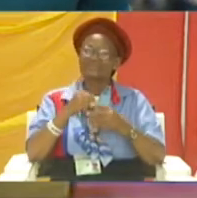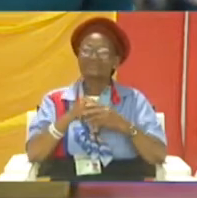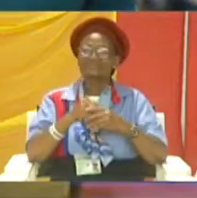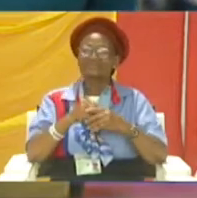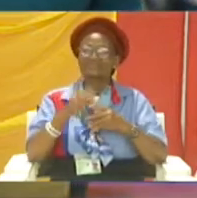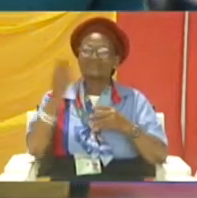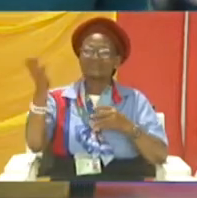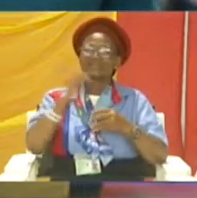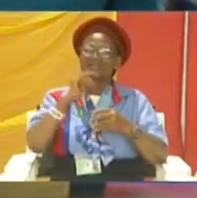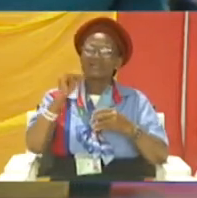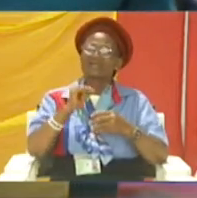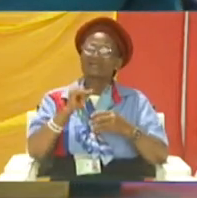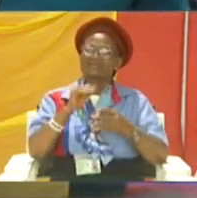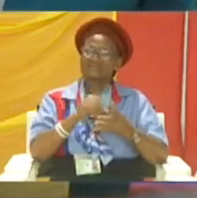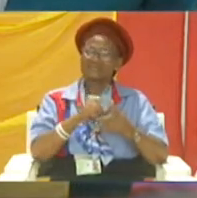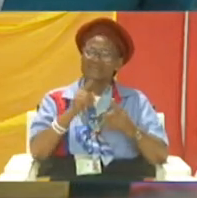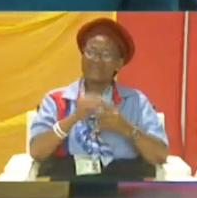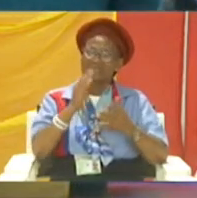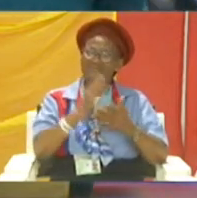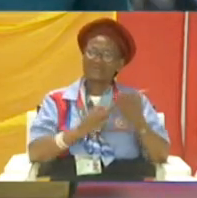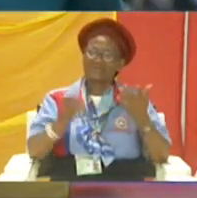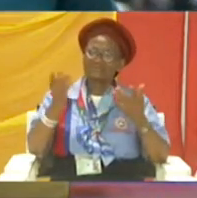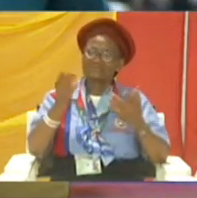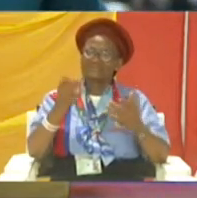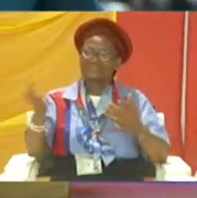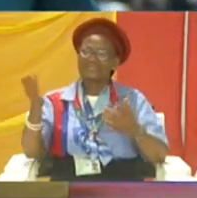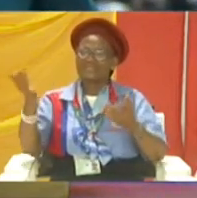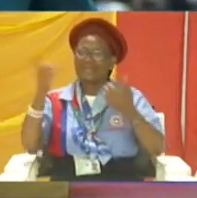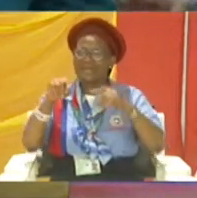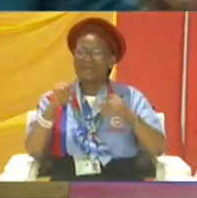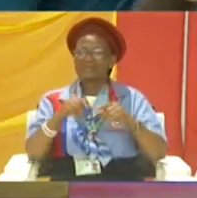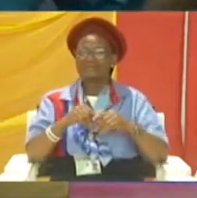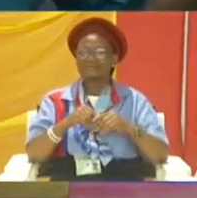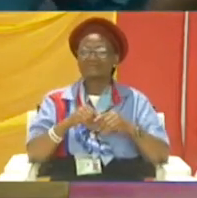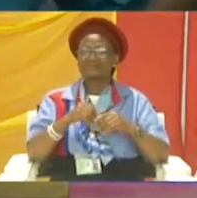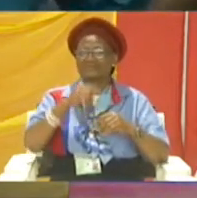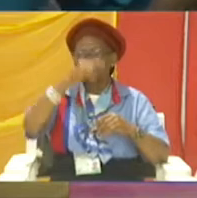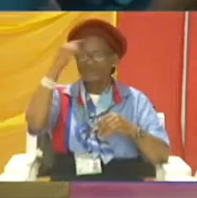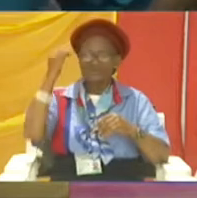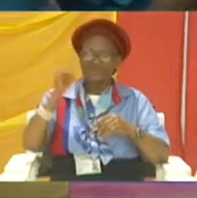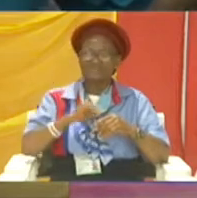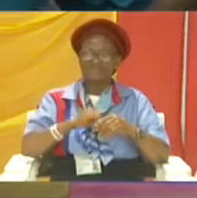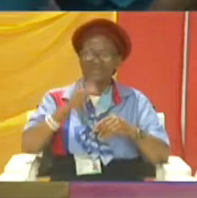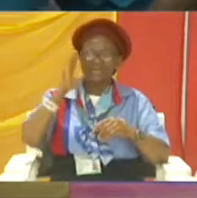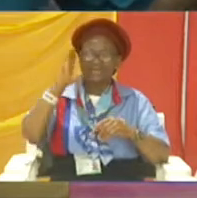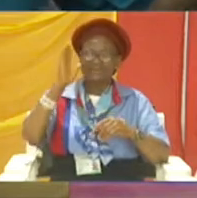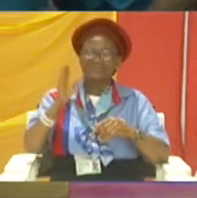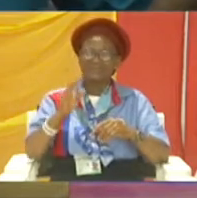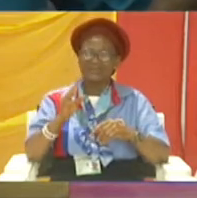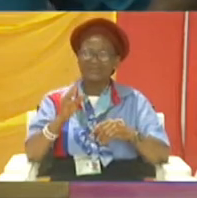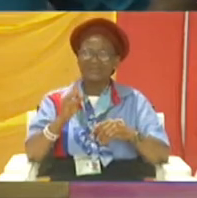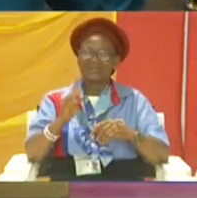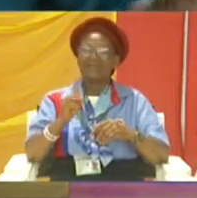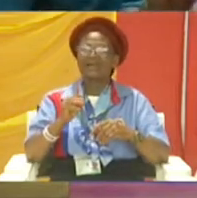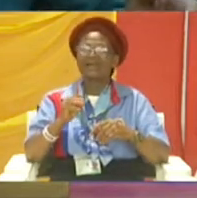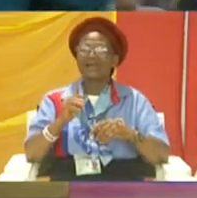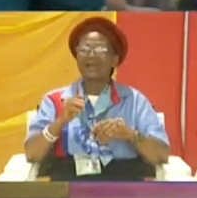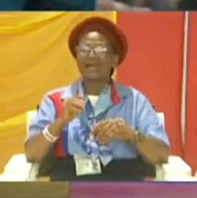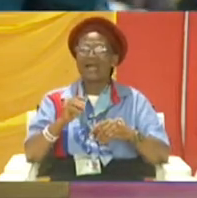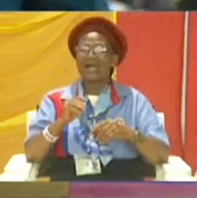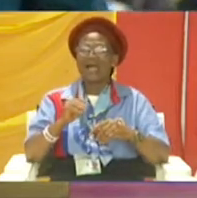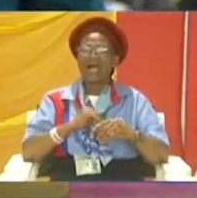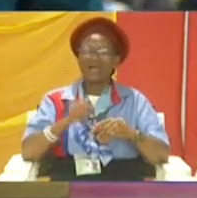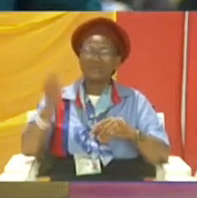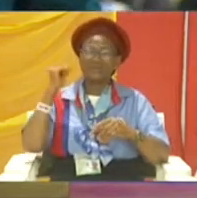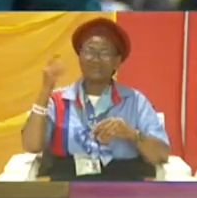Then something happened. Because I was probably the most educated in the church at